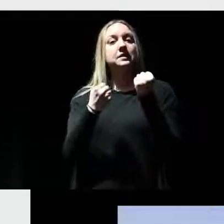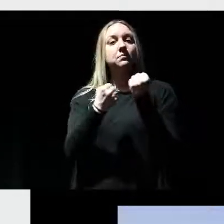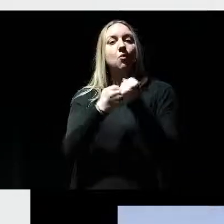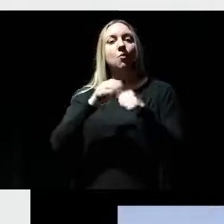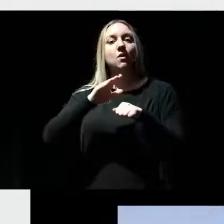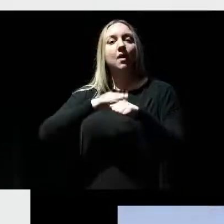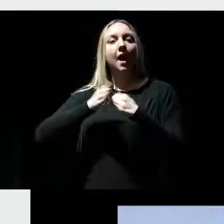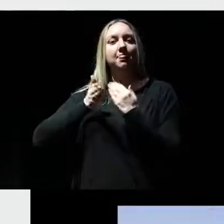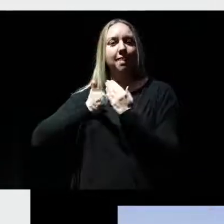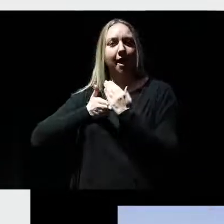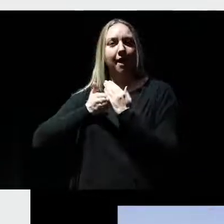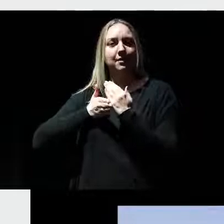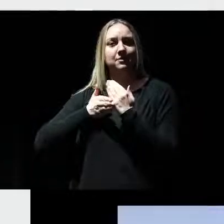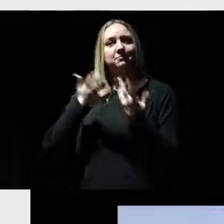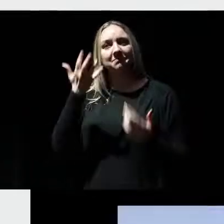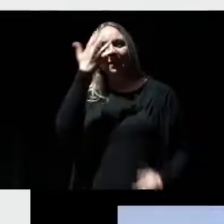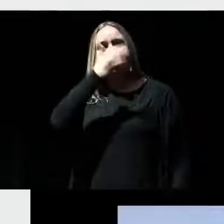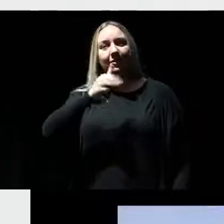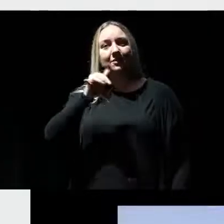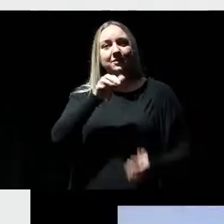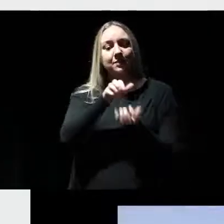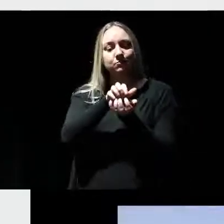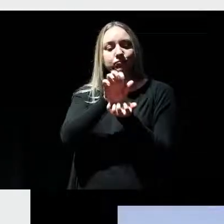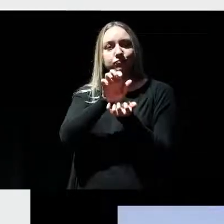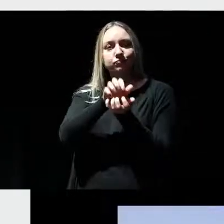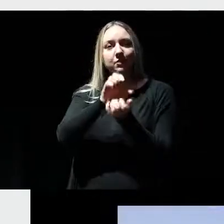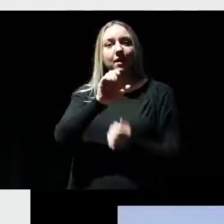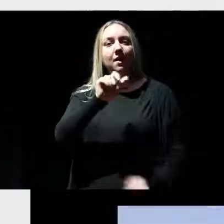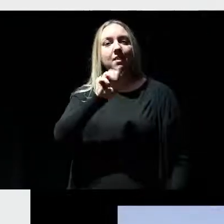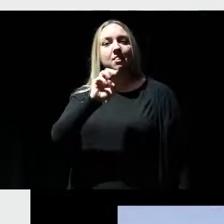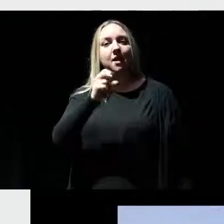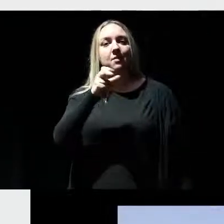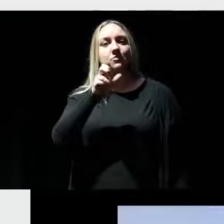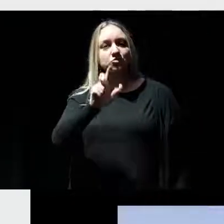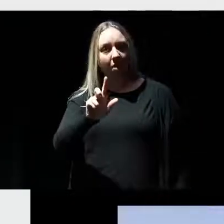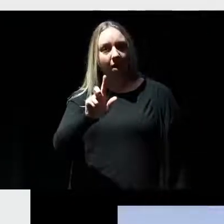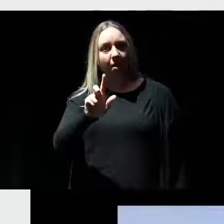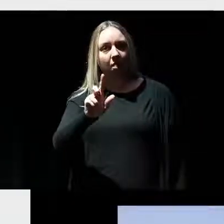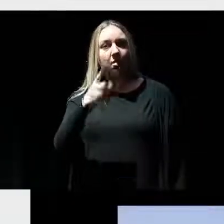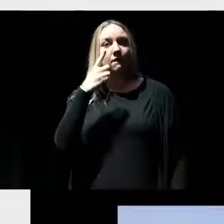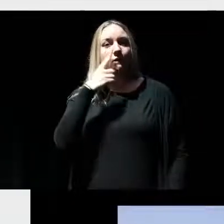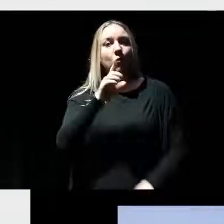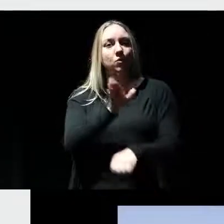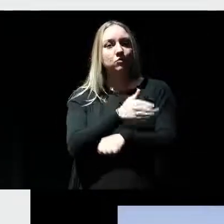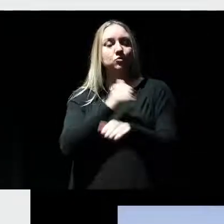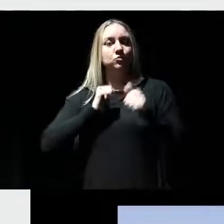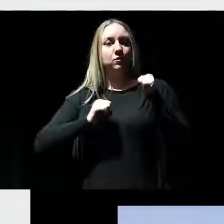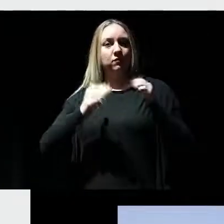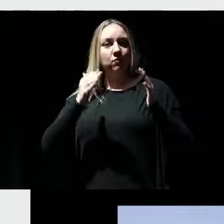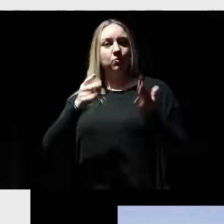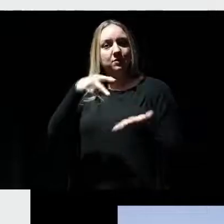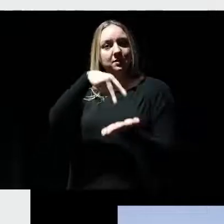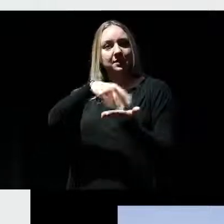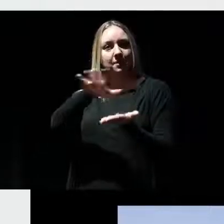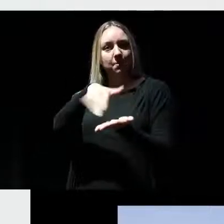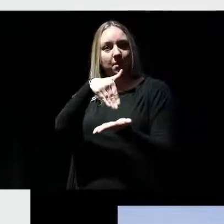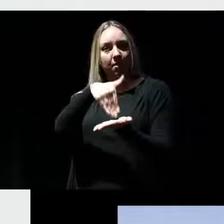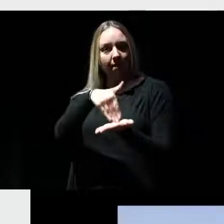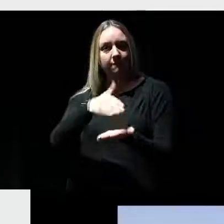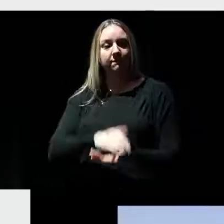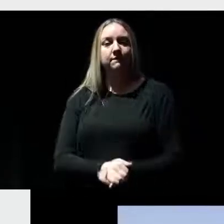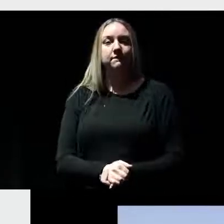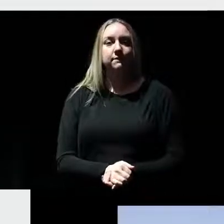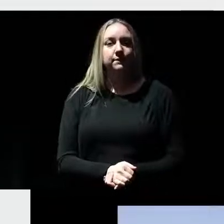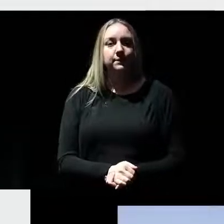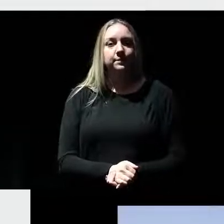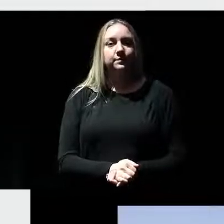edges. It's almost like a clamshell that's opened up to create a proscenium out for the performers to the